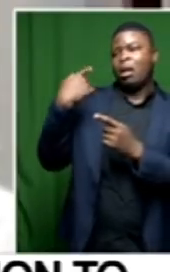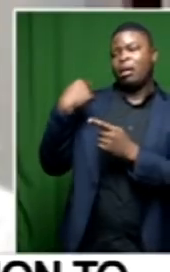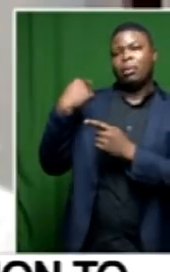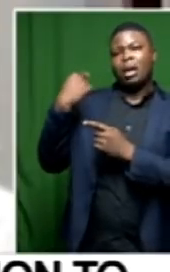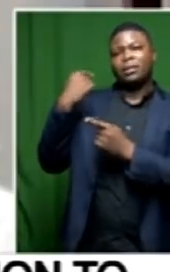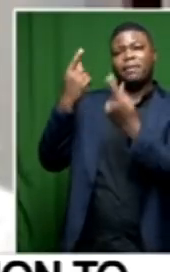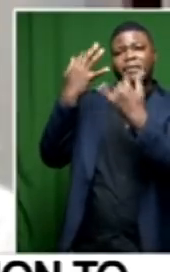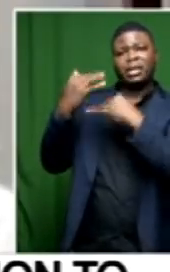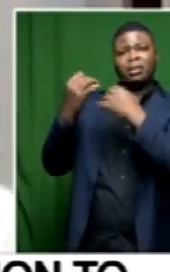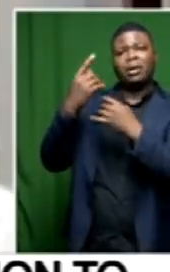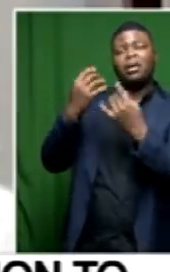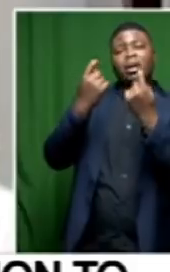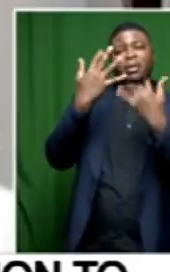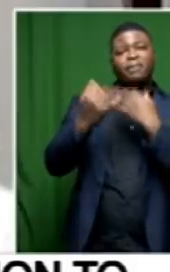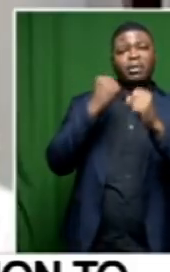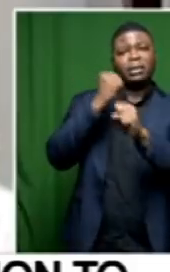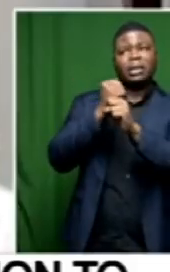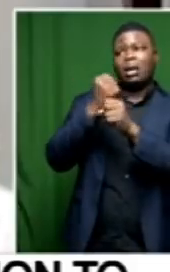of